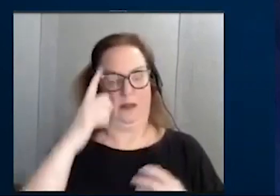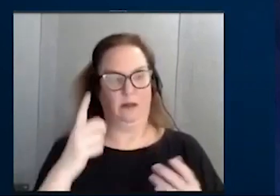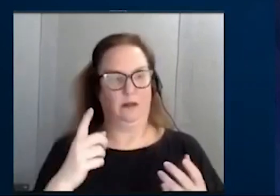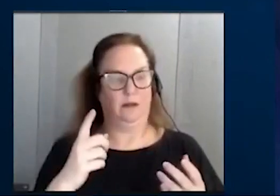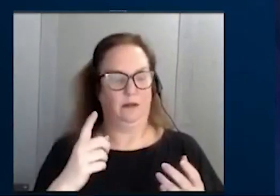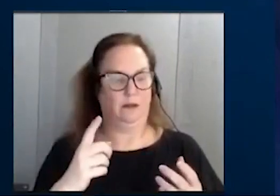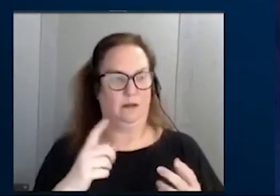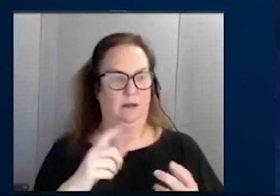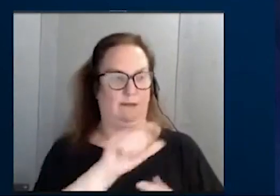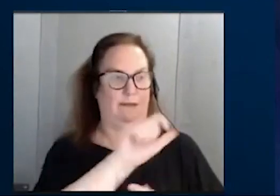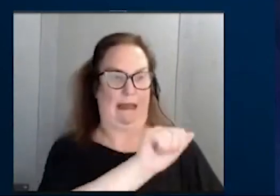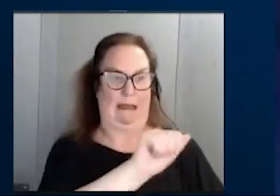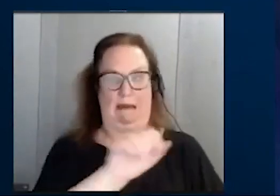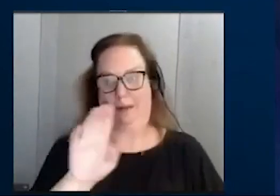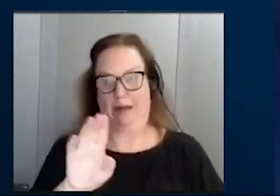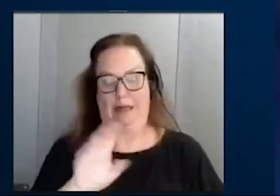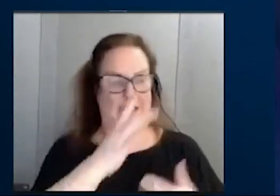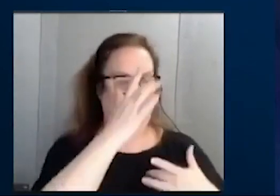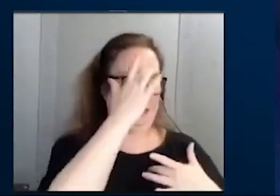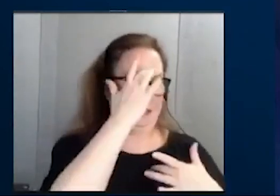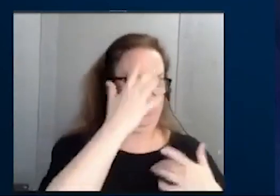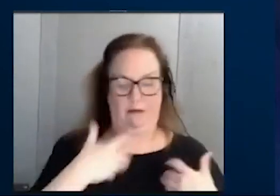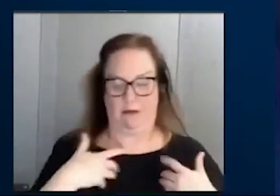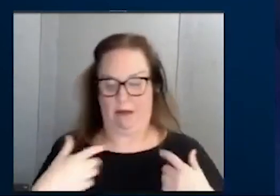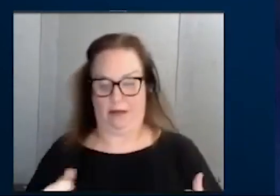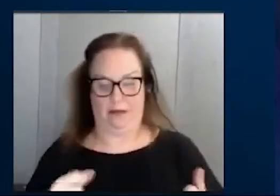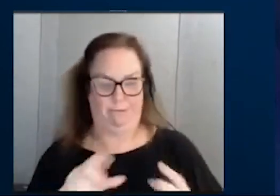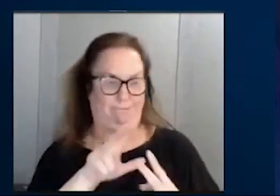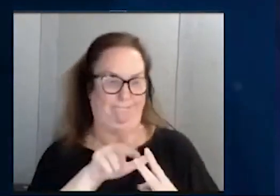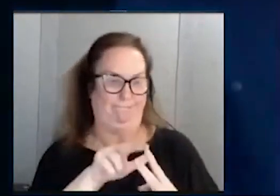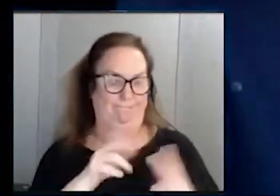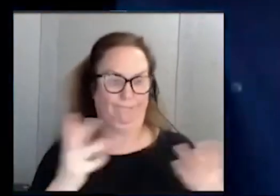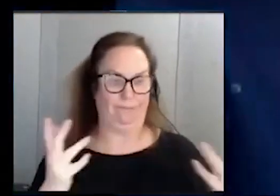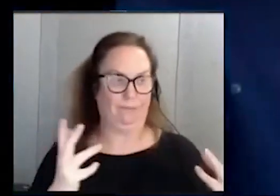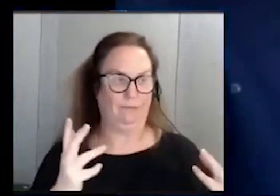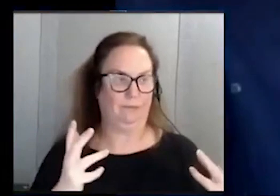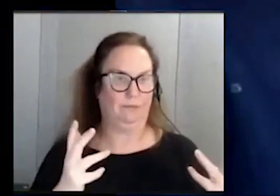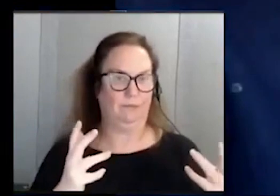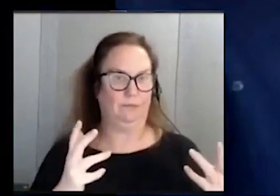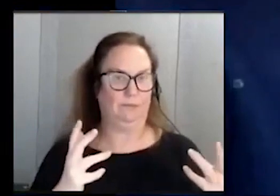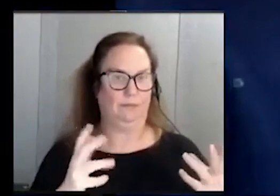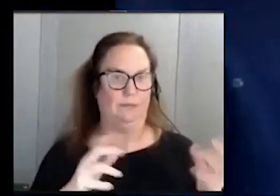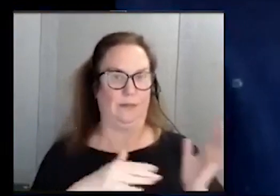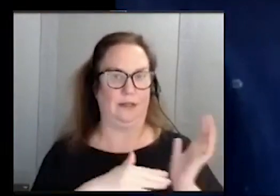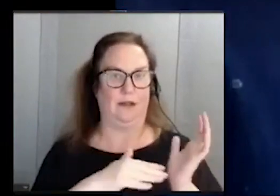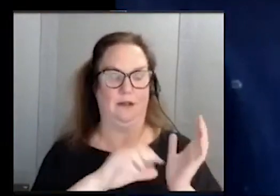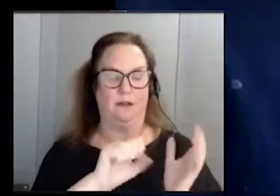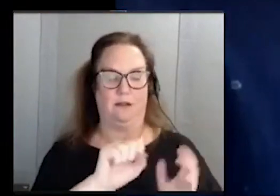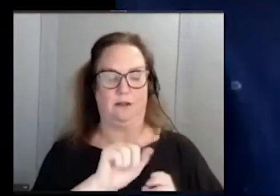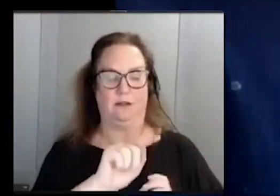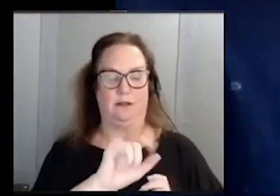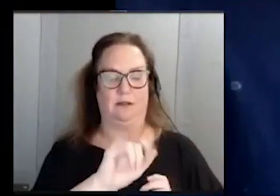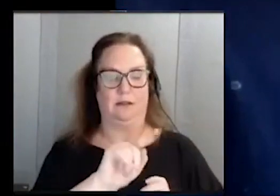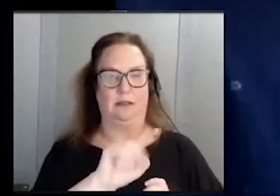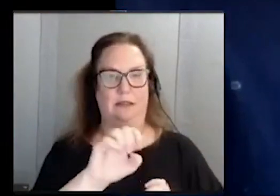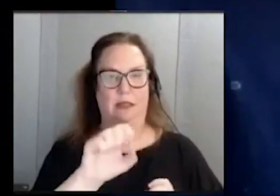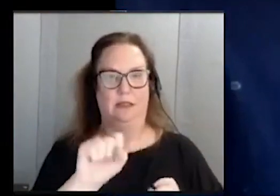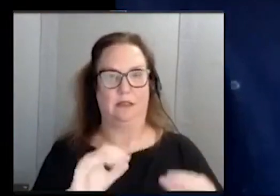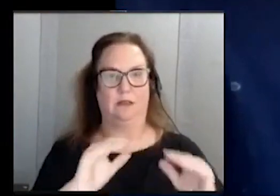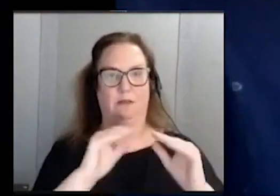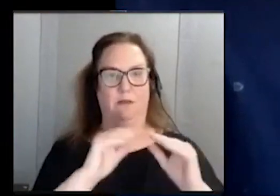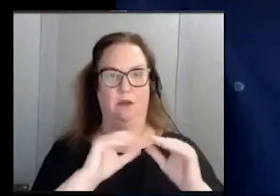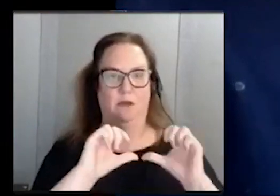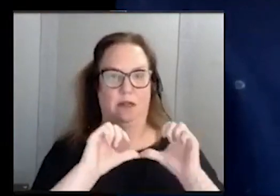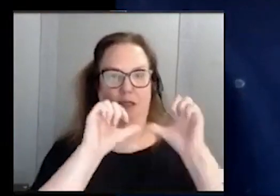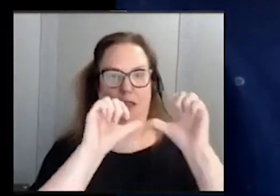either A or B. You were either sick or you were well. And to steal from Dr. Stykes, there's much more of a continuum